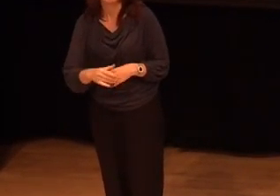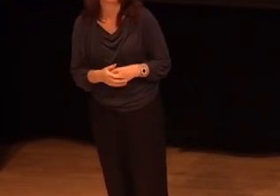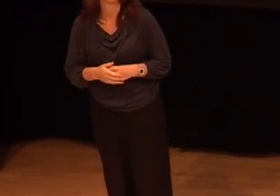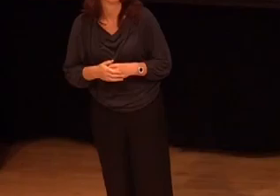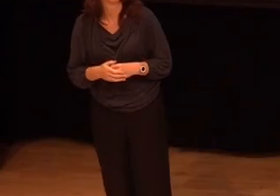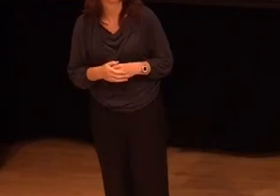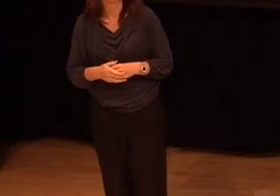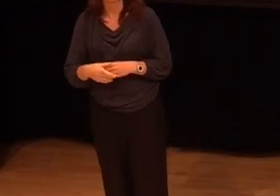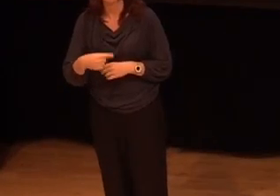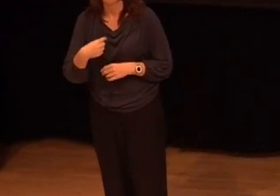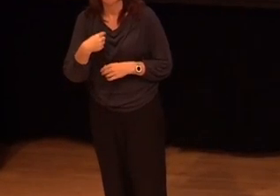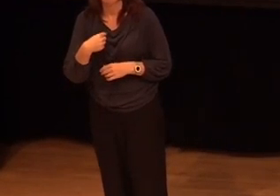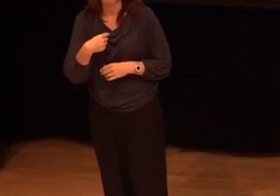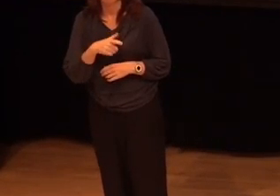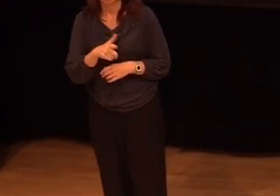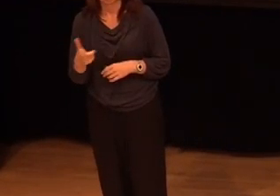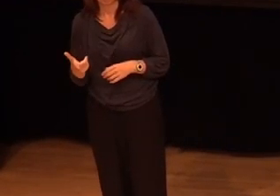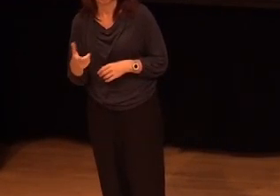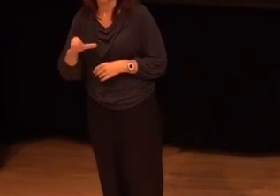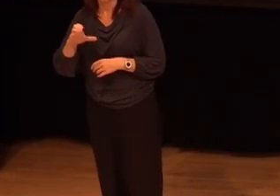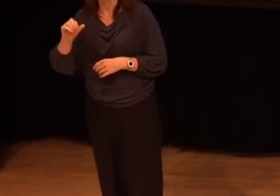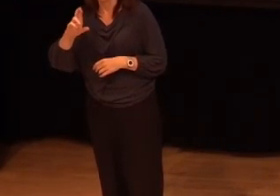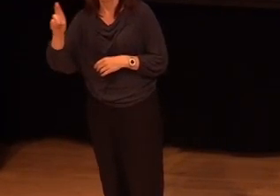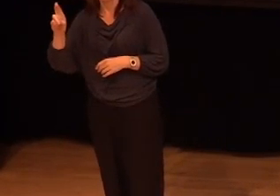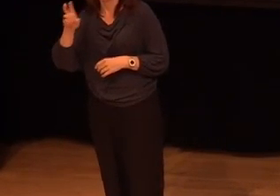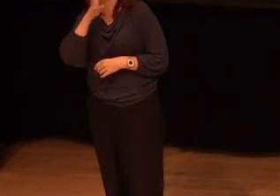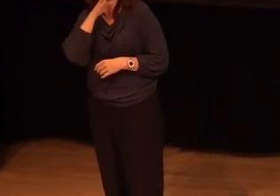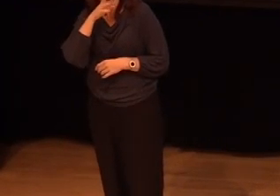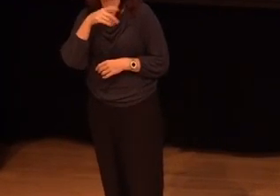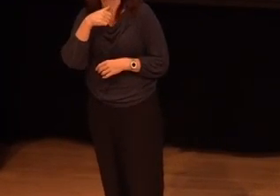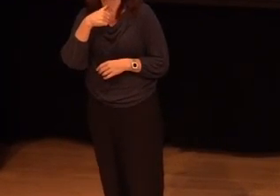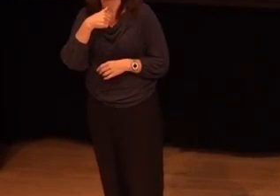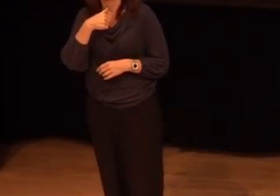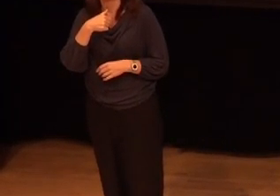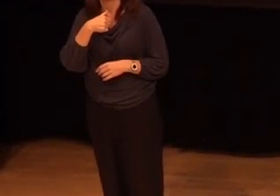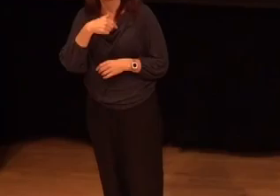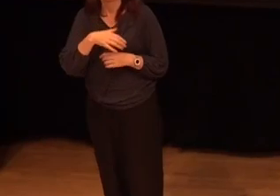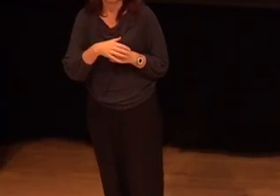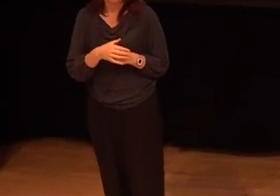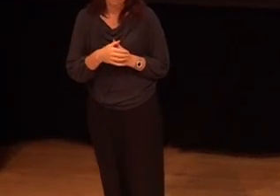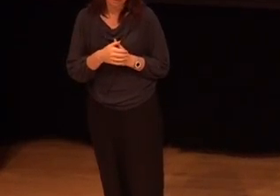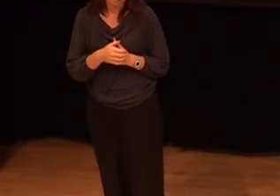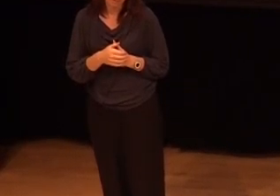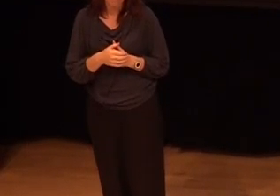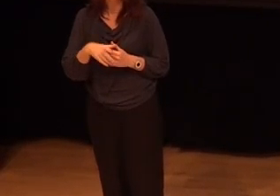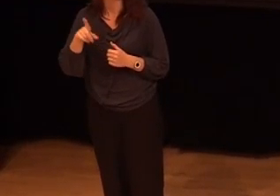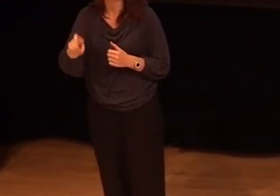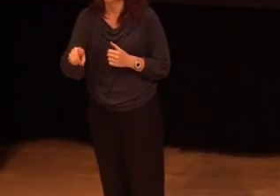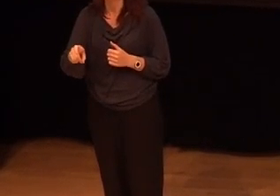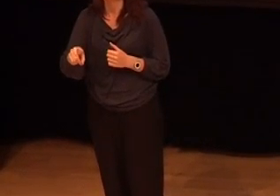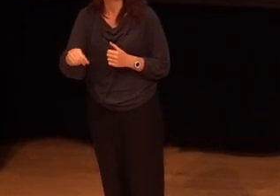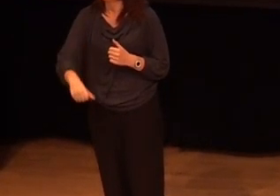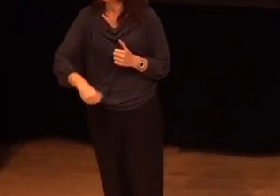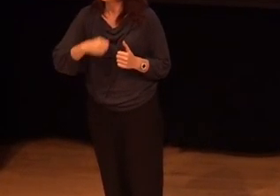Well, I just feel, and it took me a long time, even though I've been disabled as I can remember, you have to be so proud